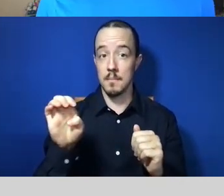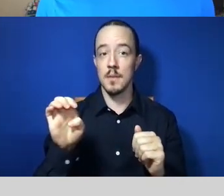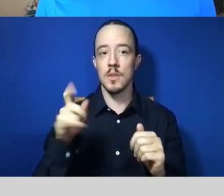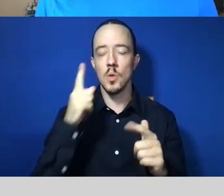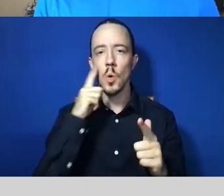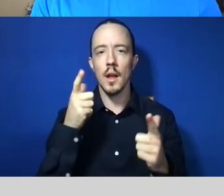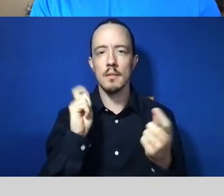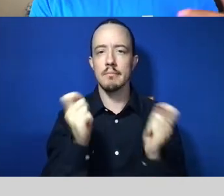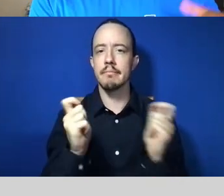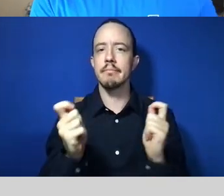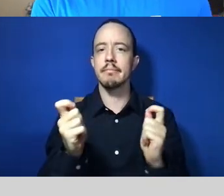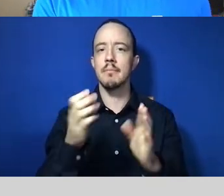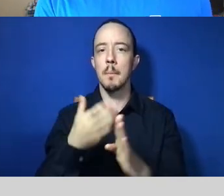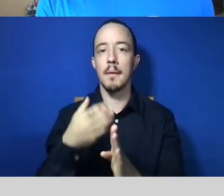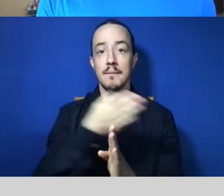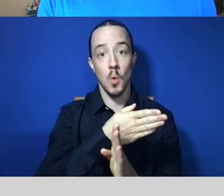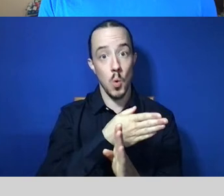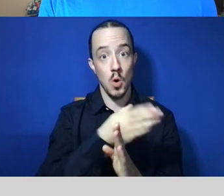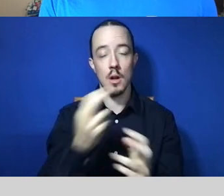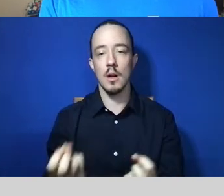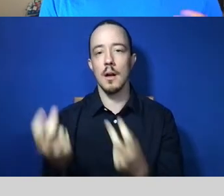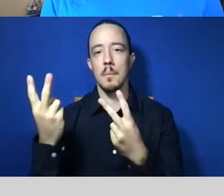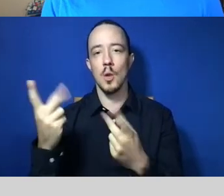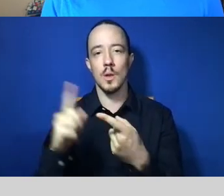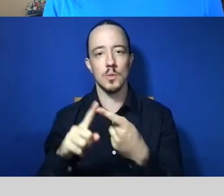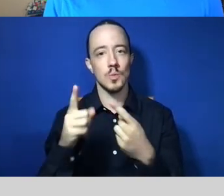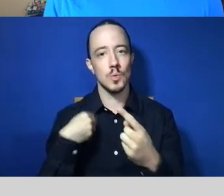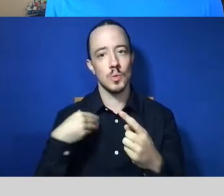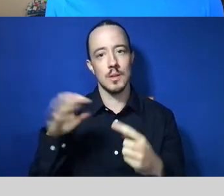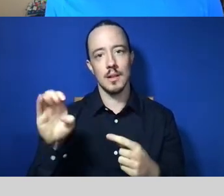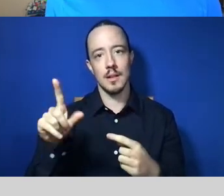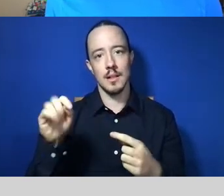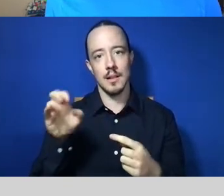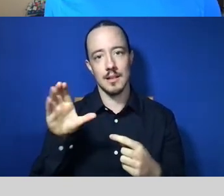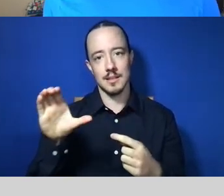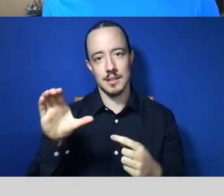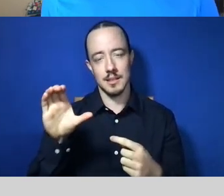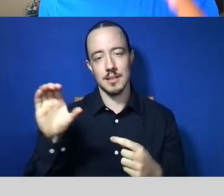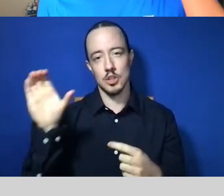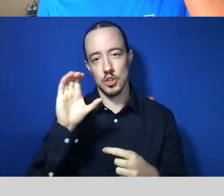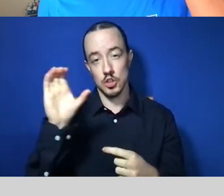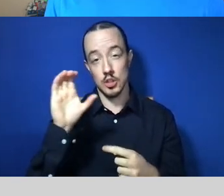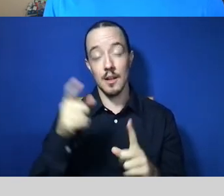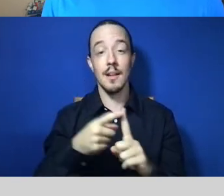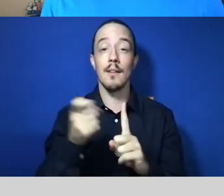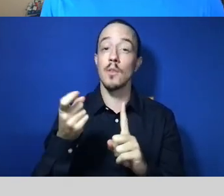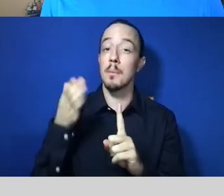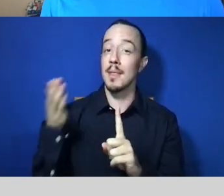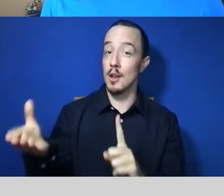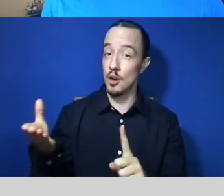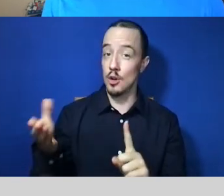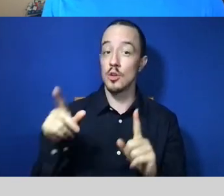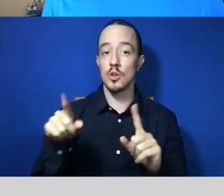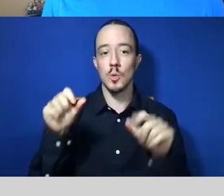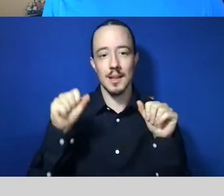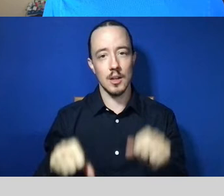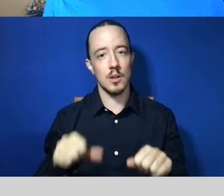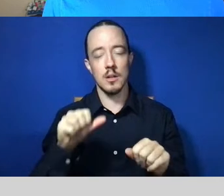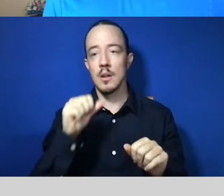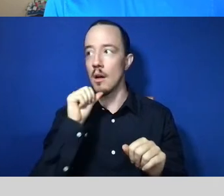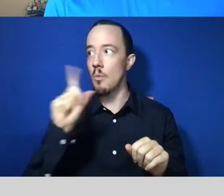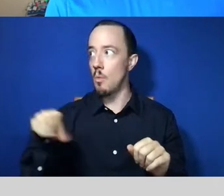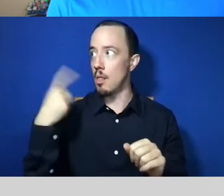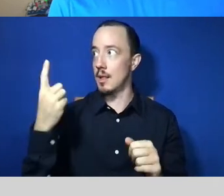Pandas, you can actually make the mutations that you need prior to uploading that data into Elasticsearch. Now from there, you're able